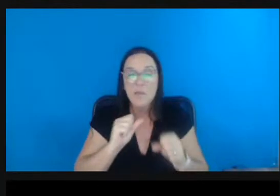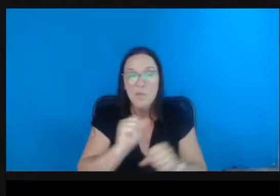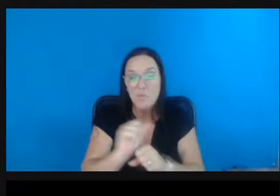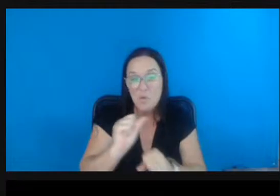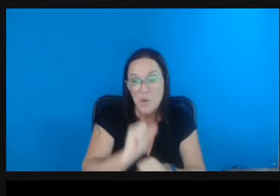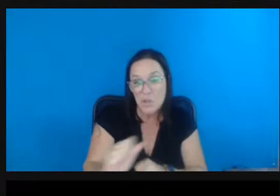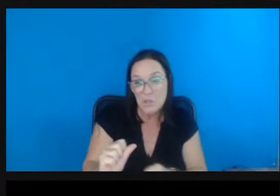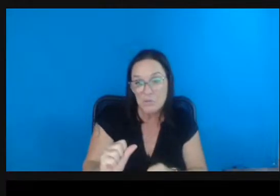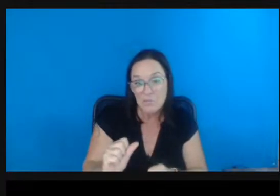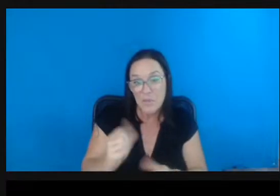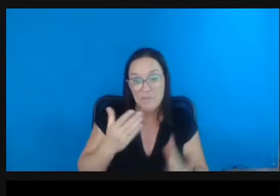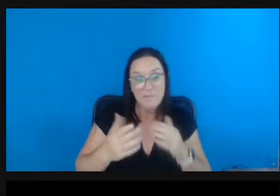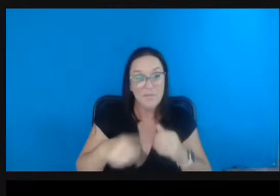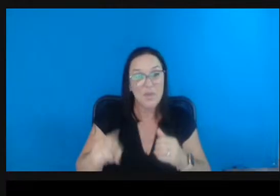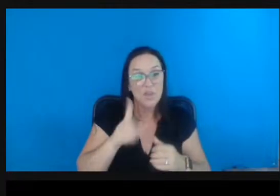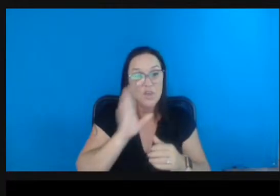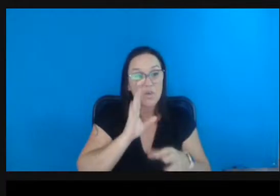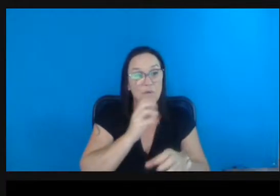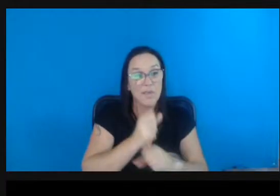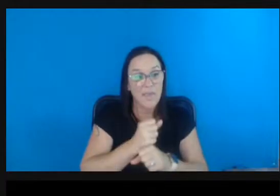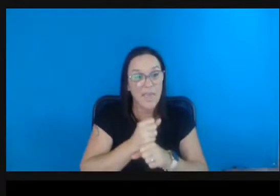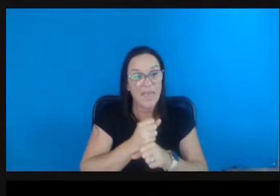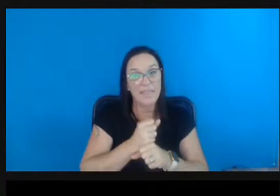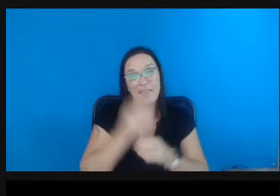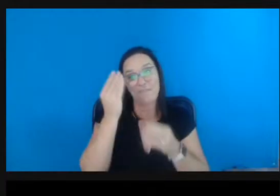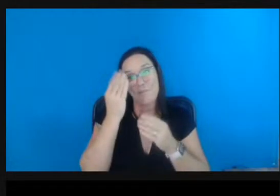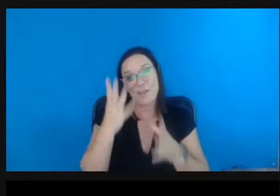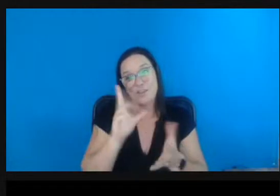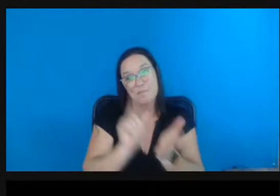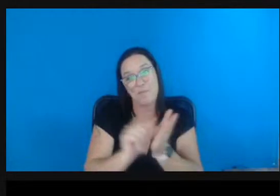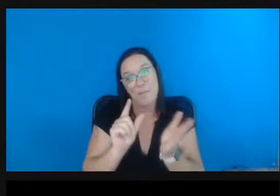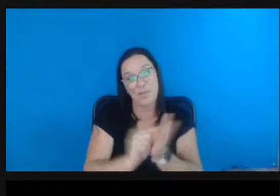one to collect data and publish this someday.